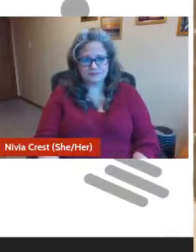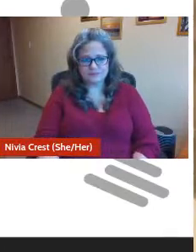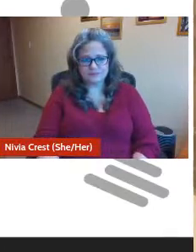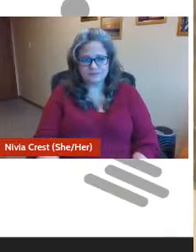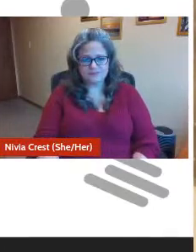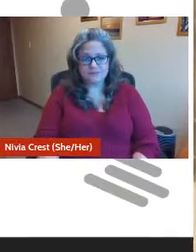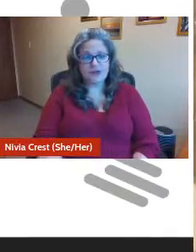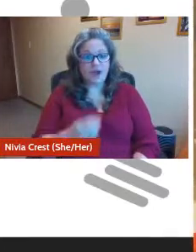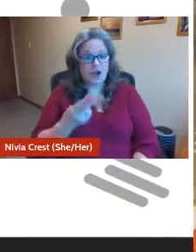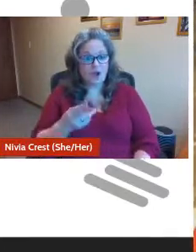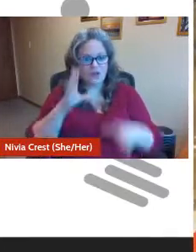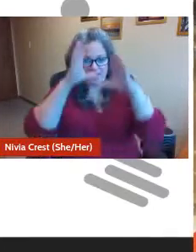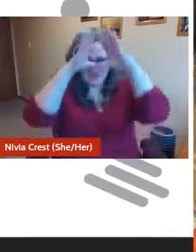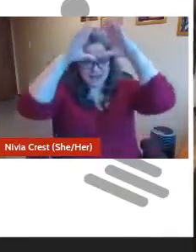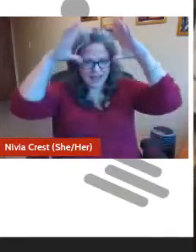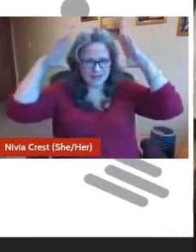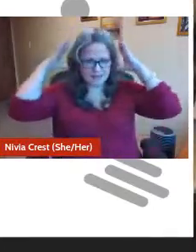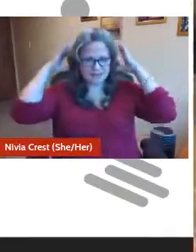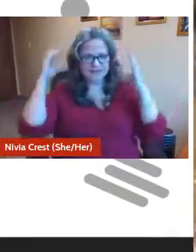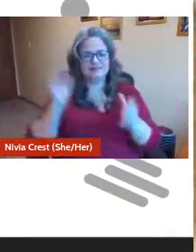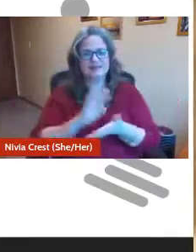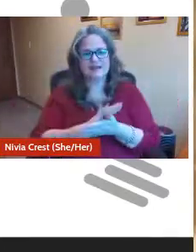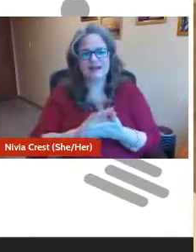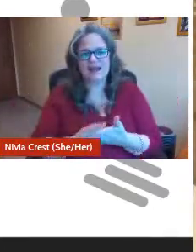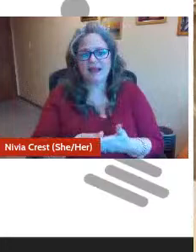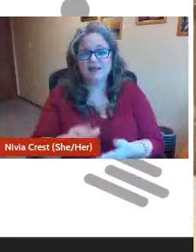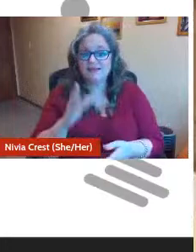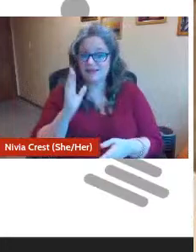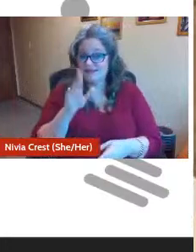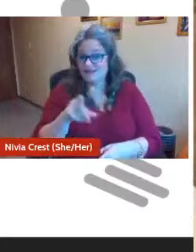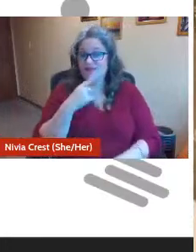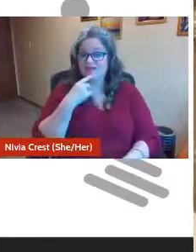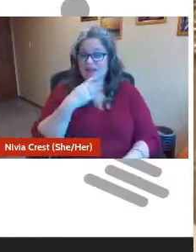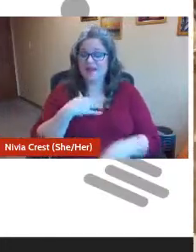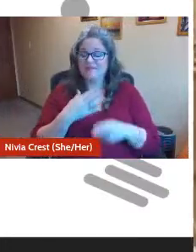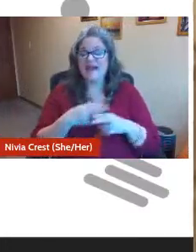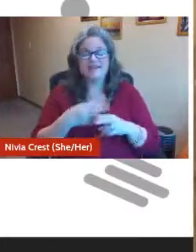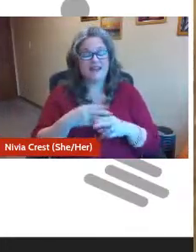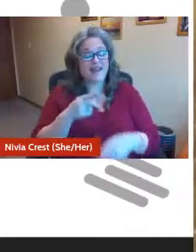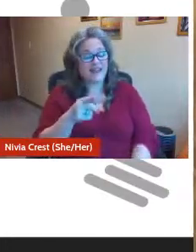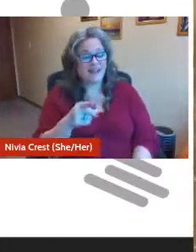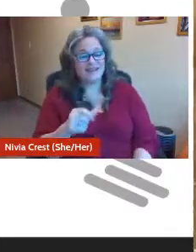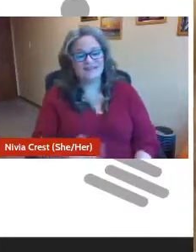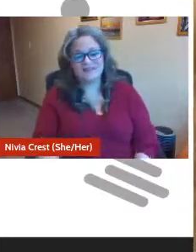the headpiece. Right. Now you calling my name with a good headpiece.